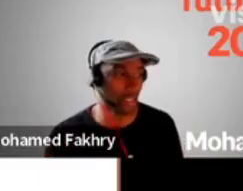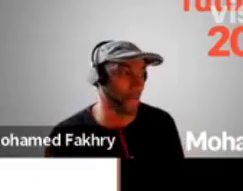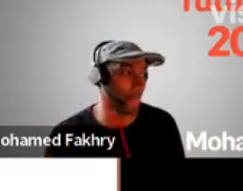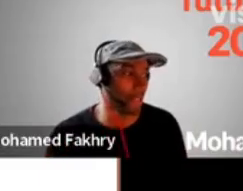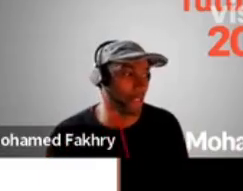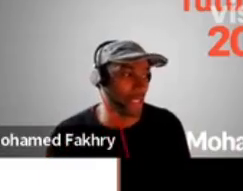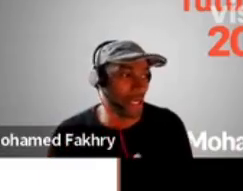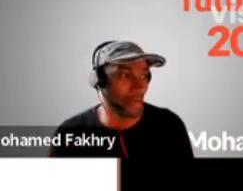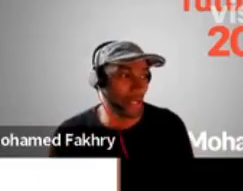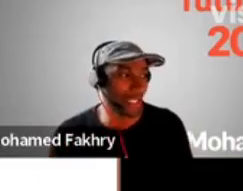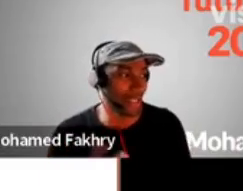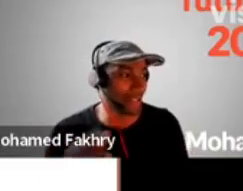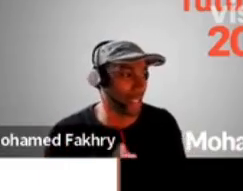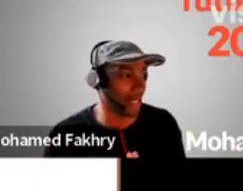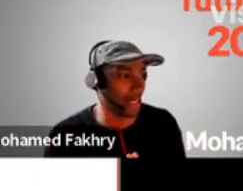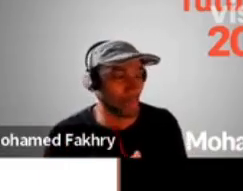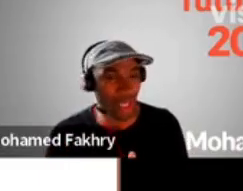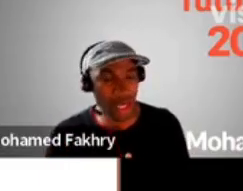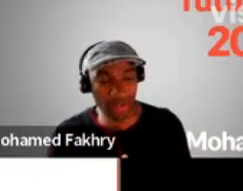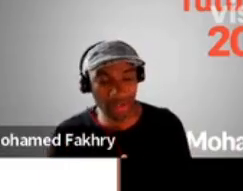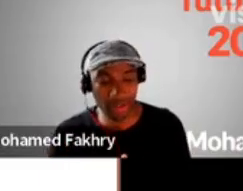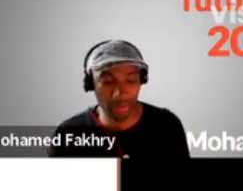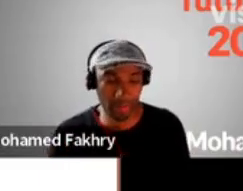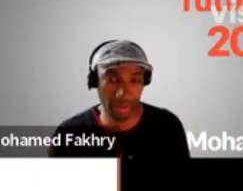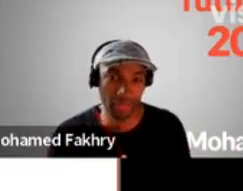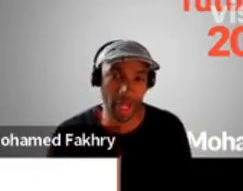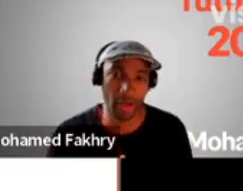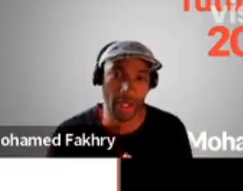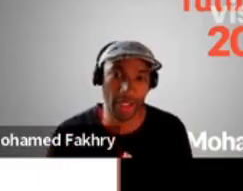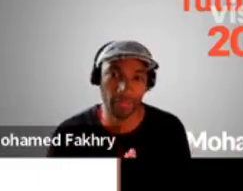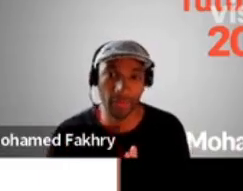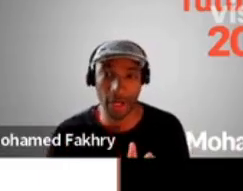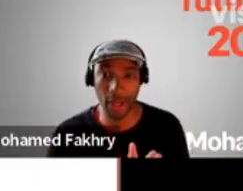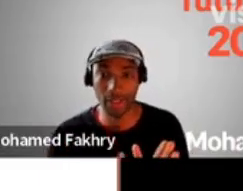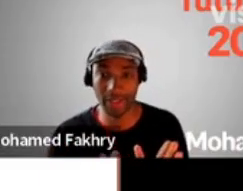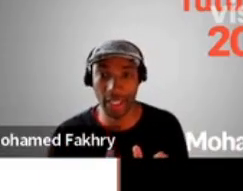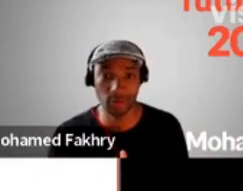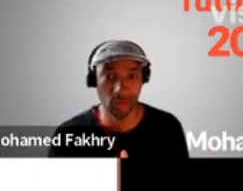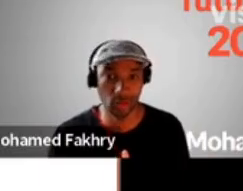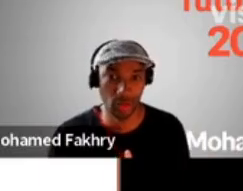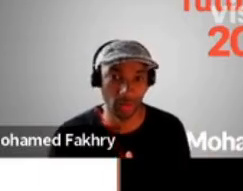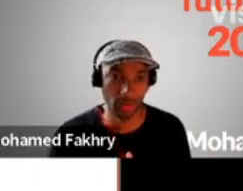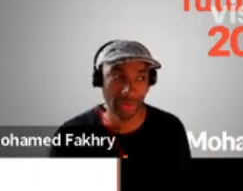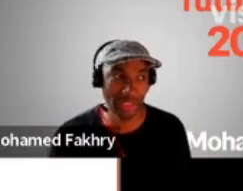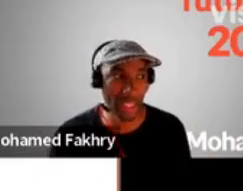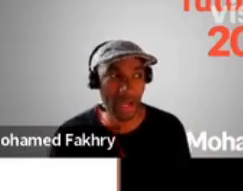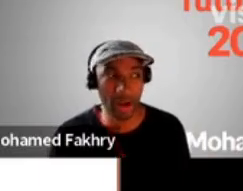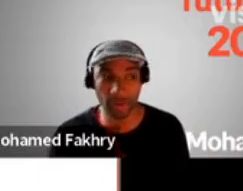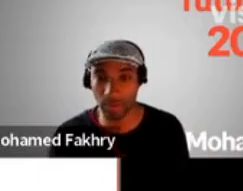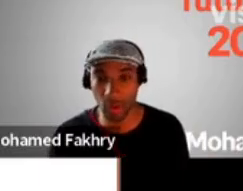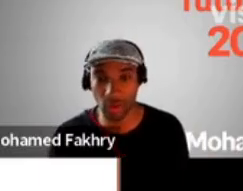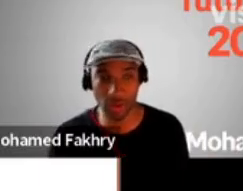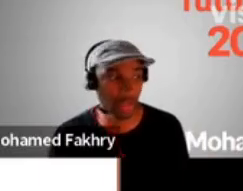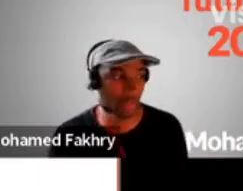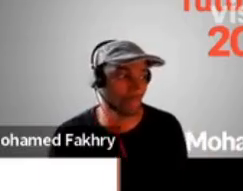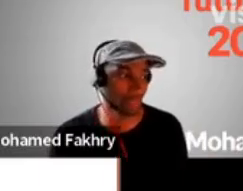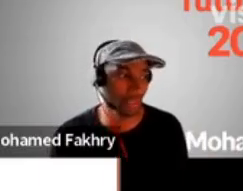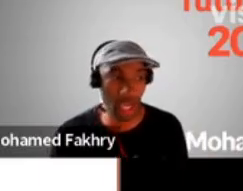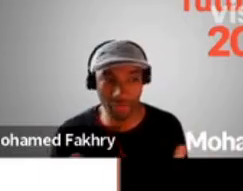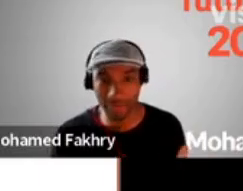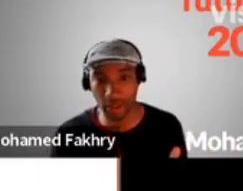design. All right, and next slide. And before I go any further, I want time to thank our